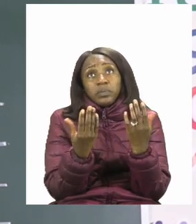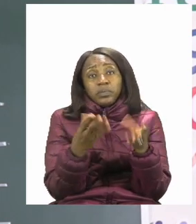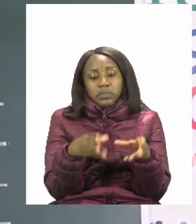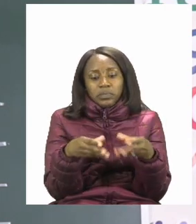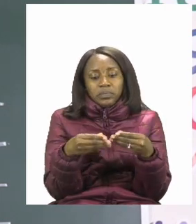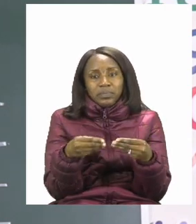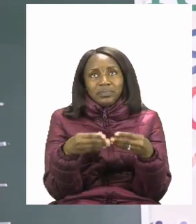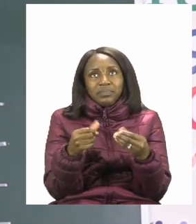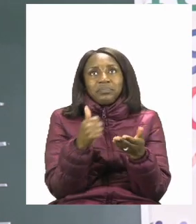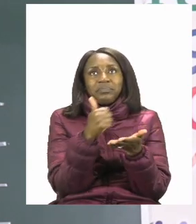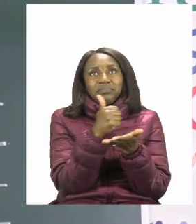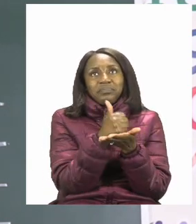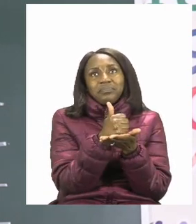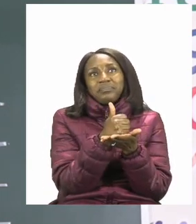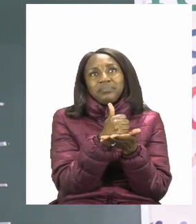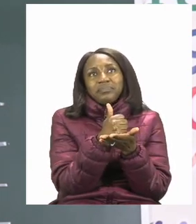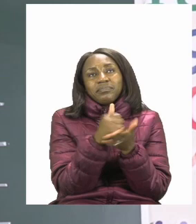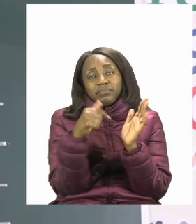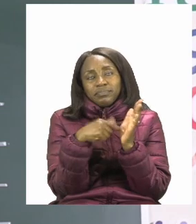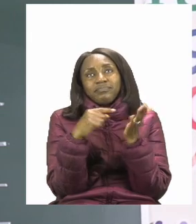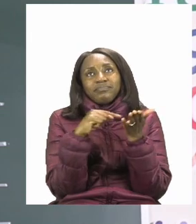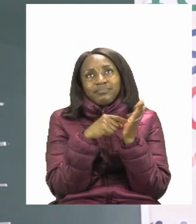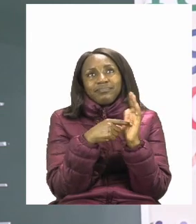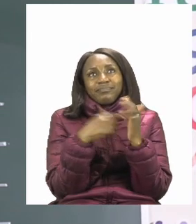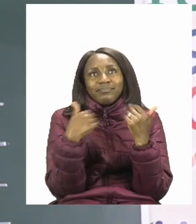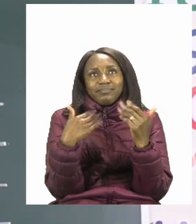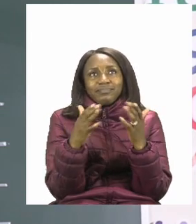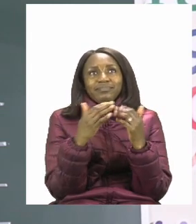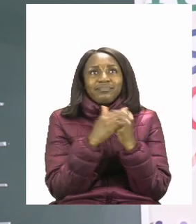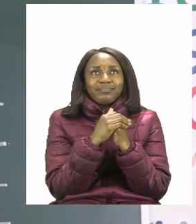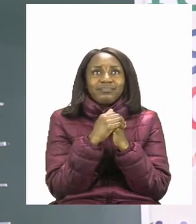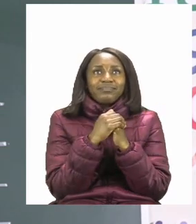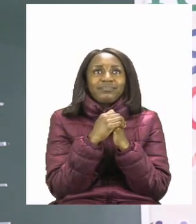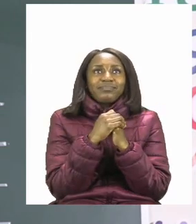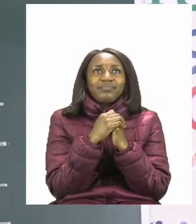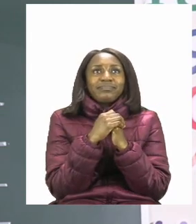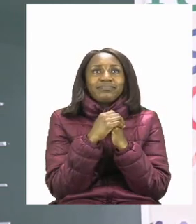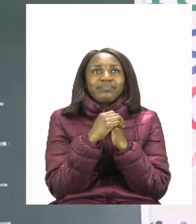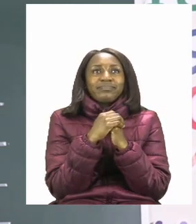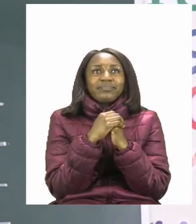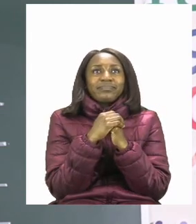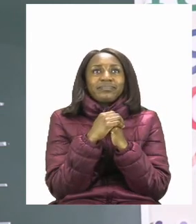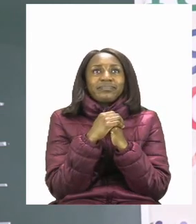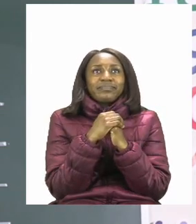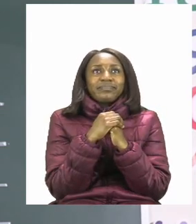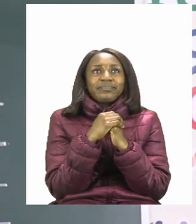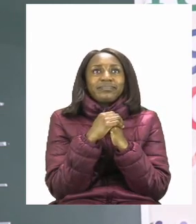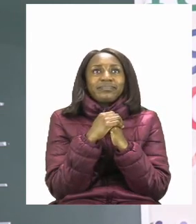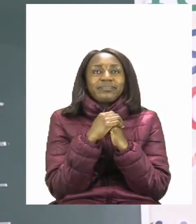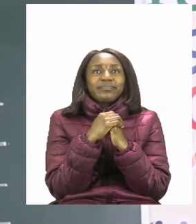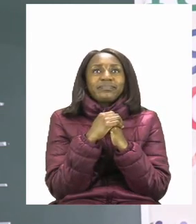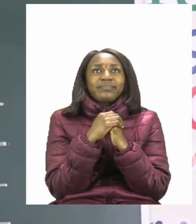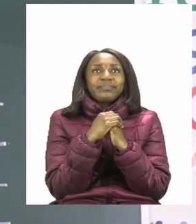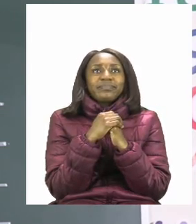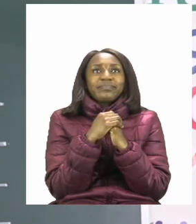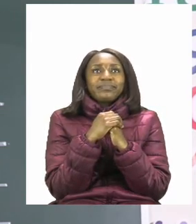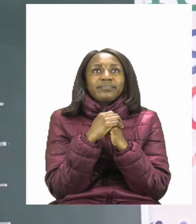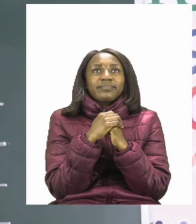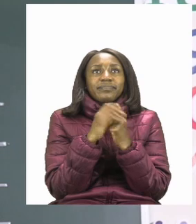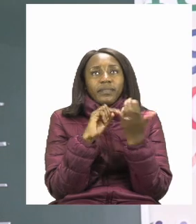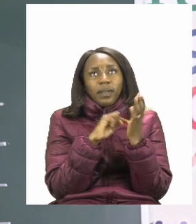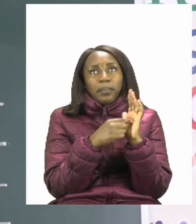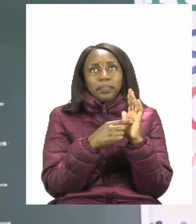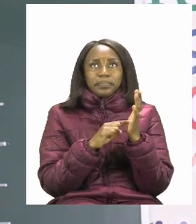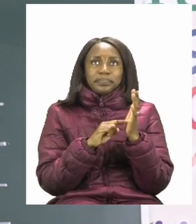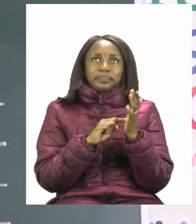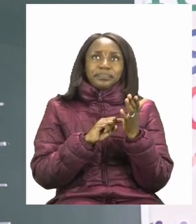room. But I'm going to stop here because I can see that my space is a little bit small. So I will put a